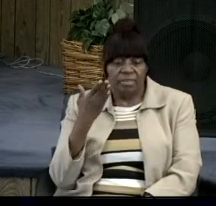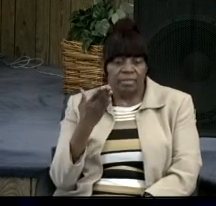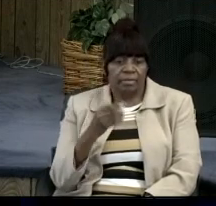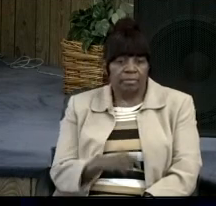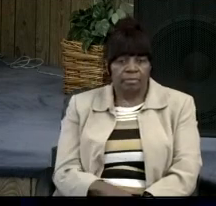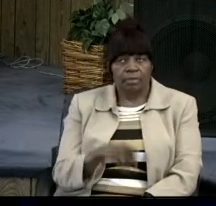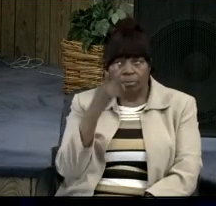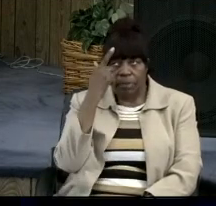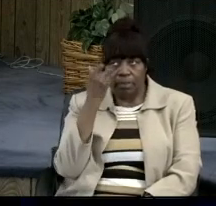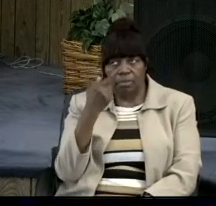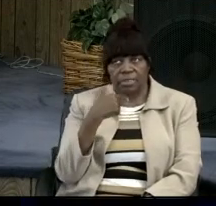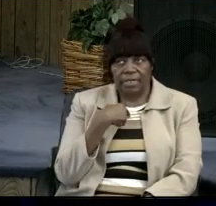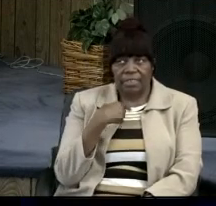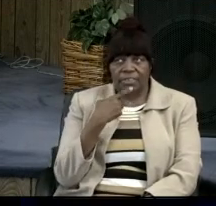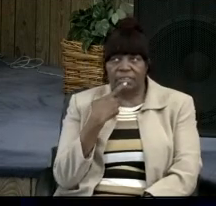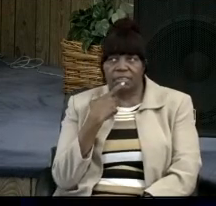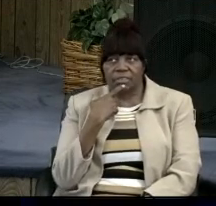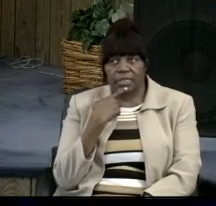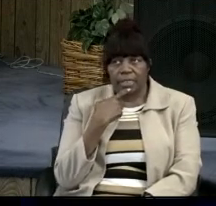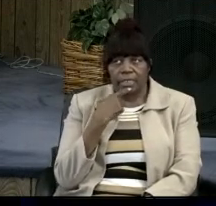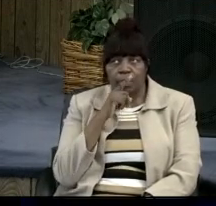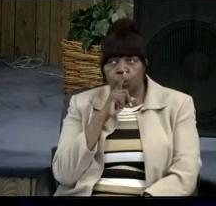so. Get over it.